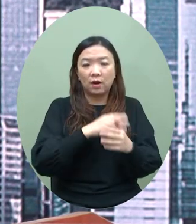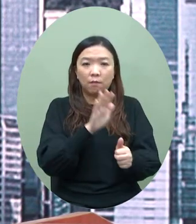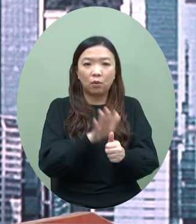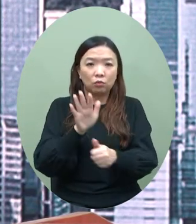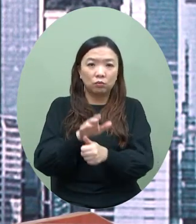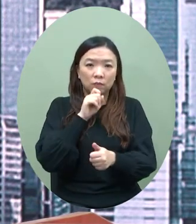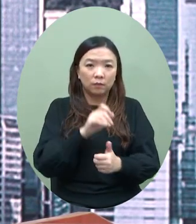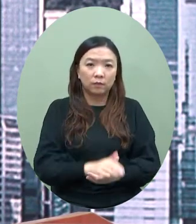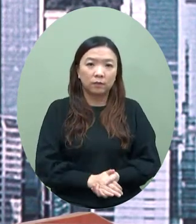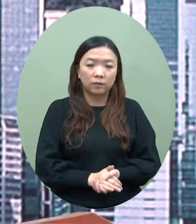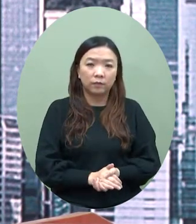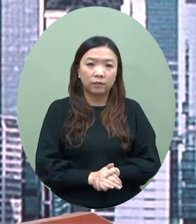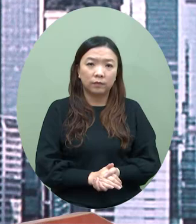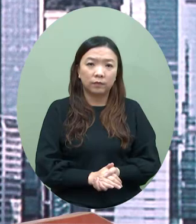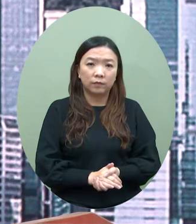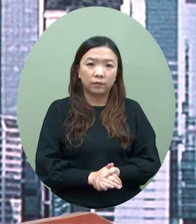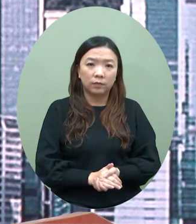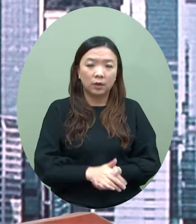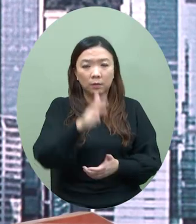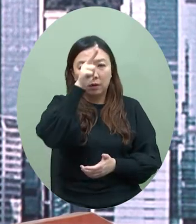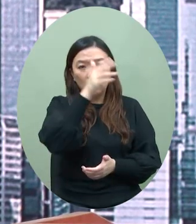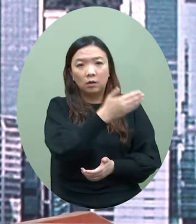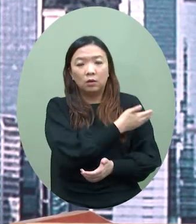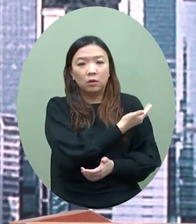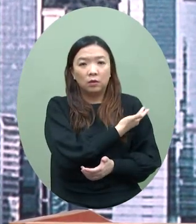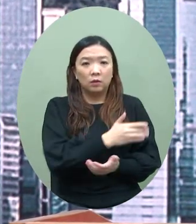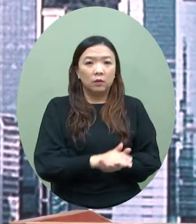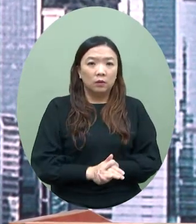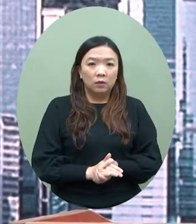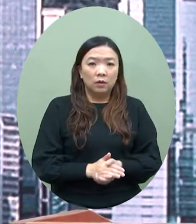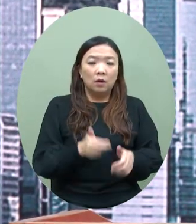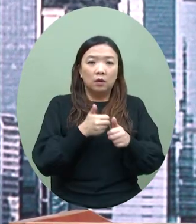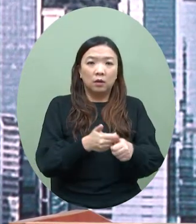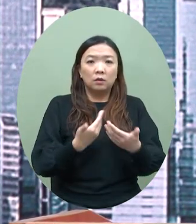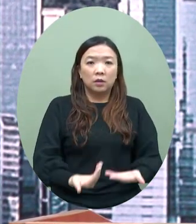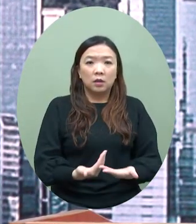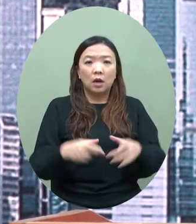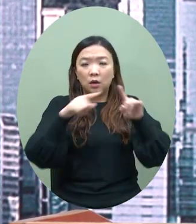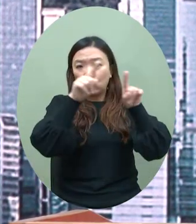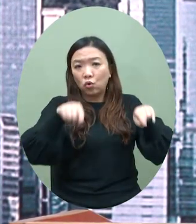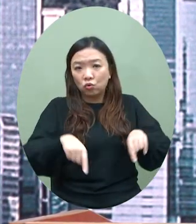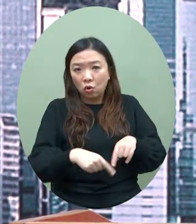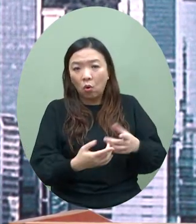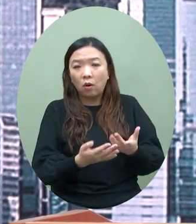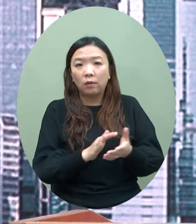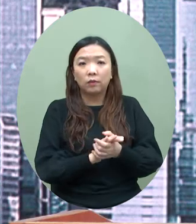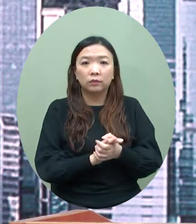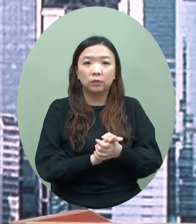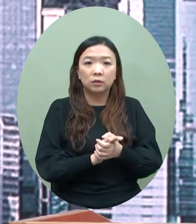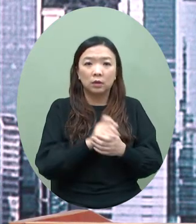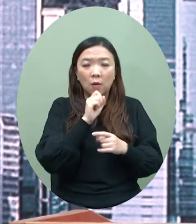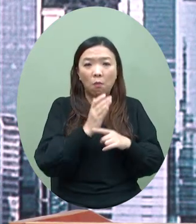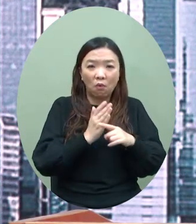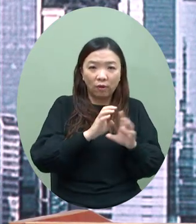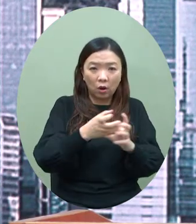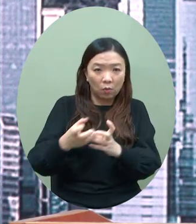As a civil servant, based on our existing circular, except from a certain categories of civil servants